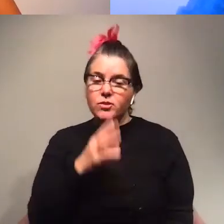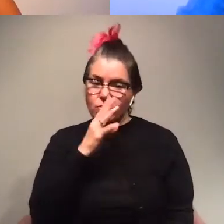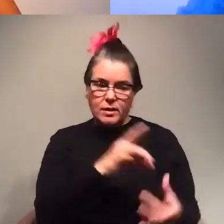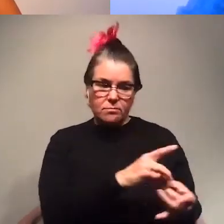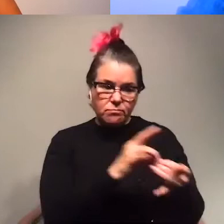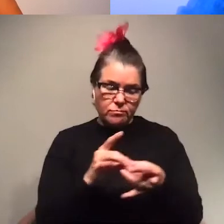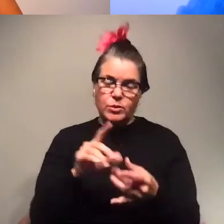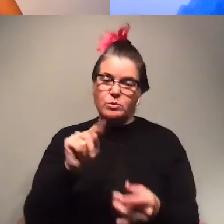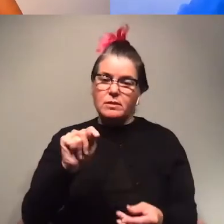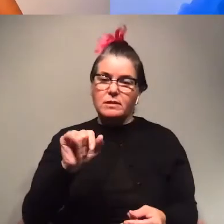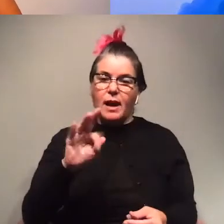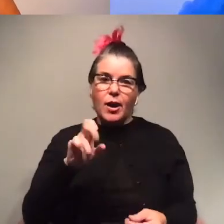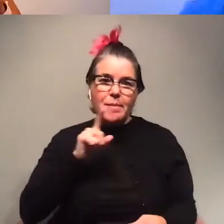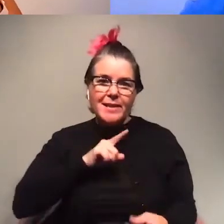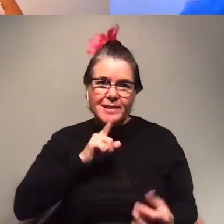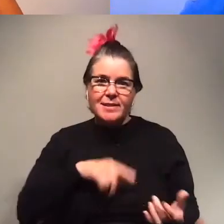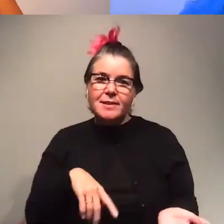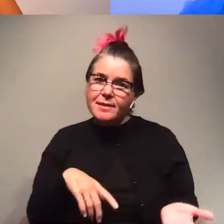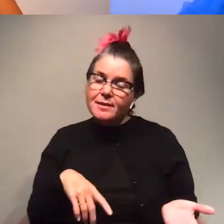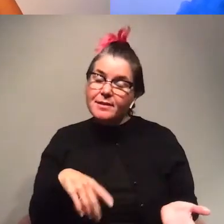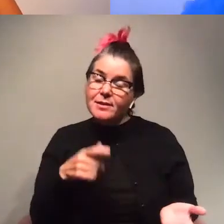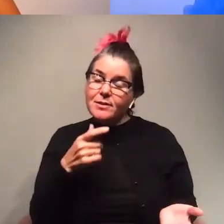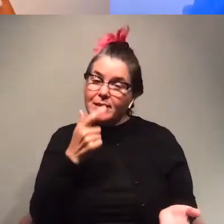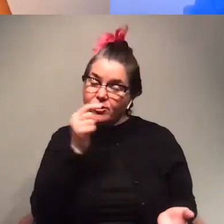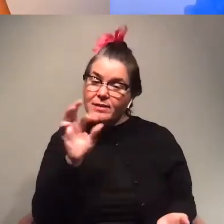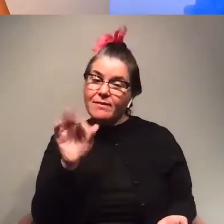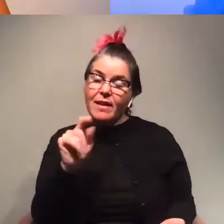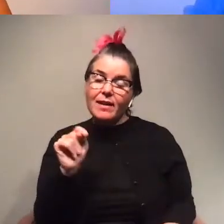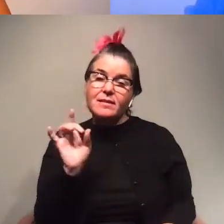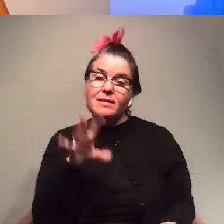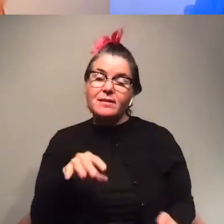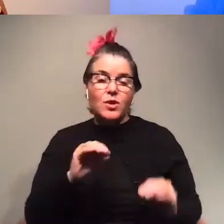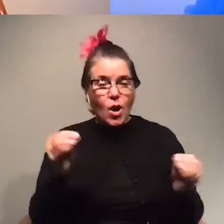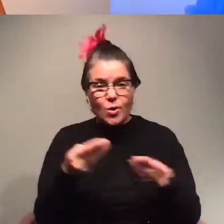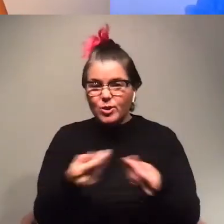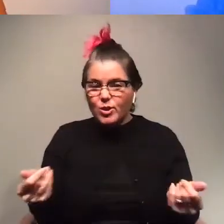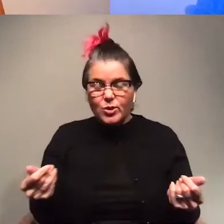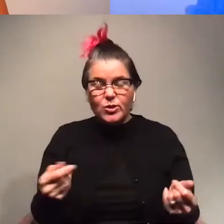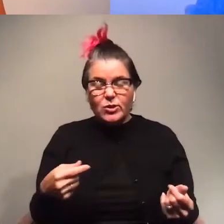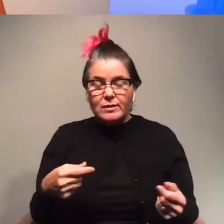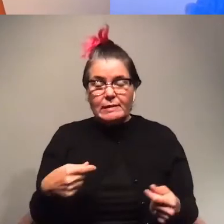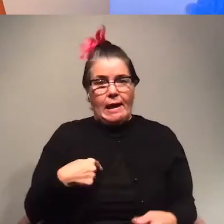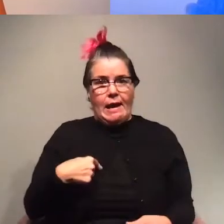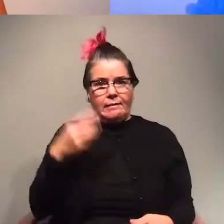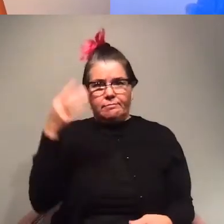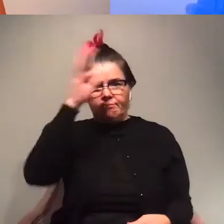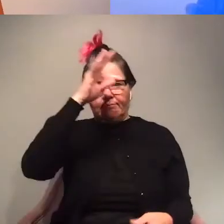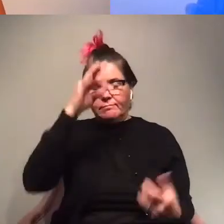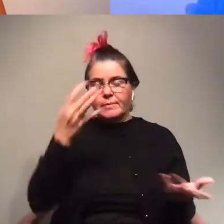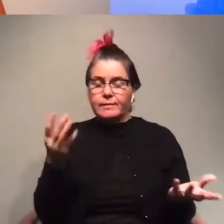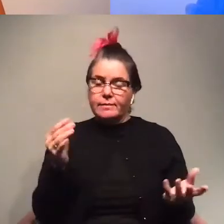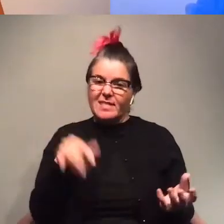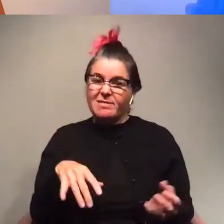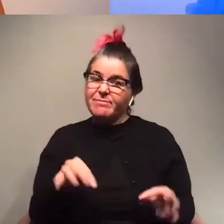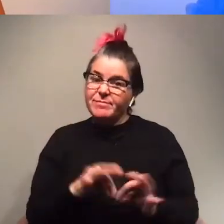tire particles. So that's an interesting microplastic fact that we don't have a solution for, at least that I know of. But yeah.